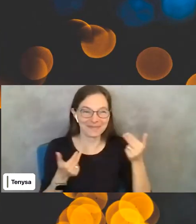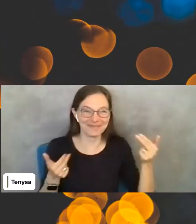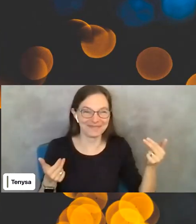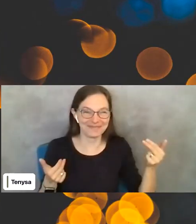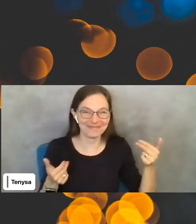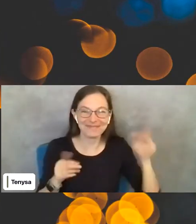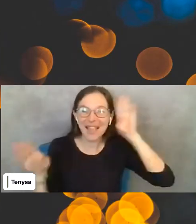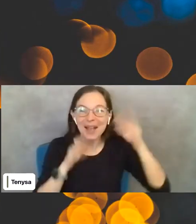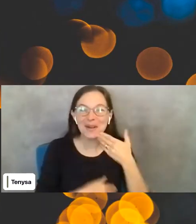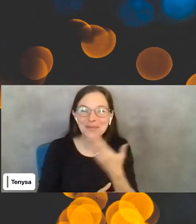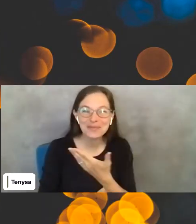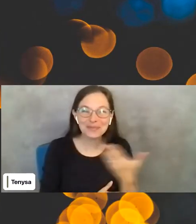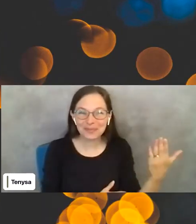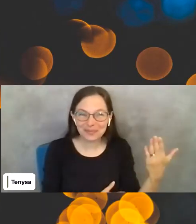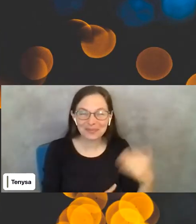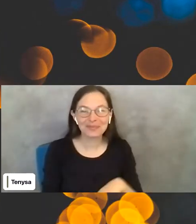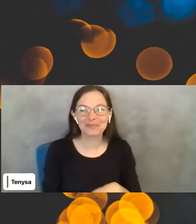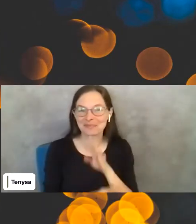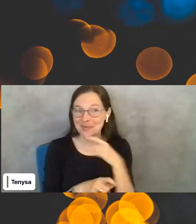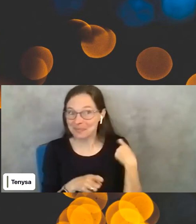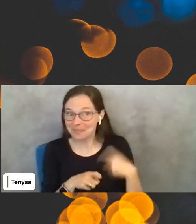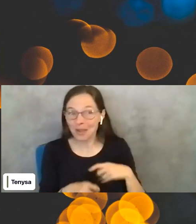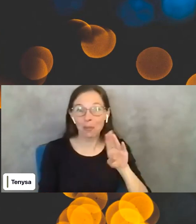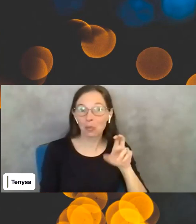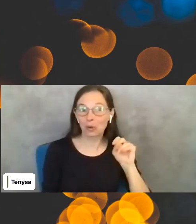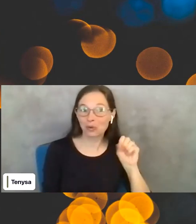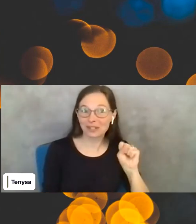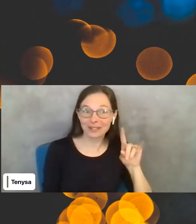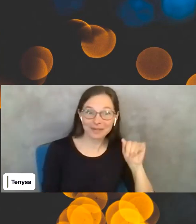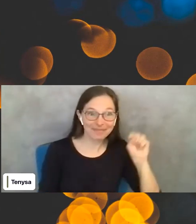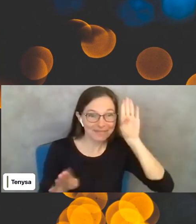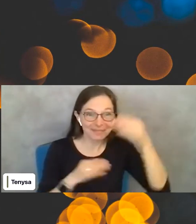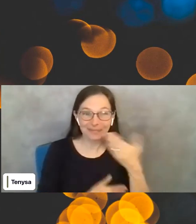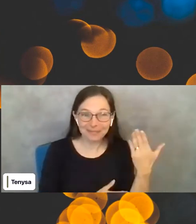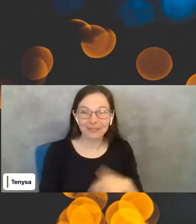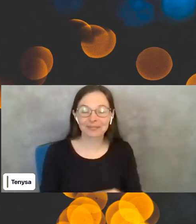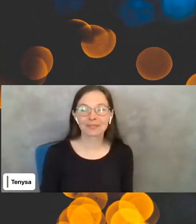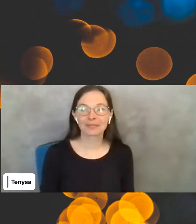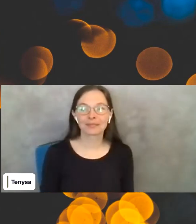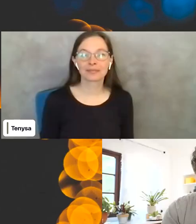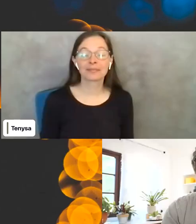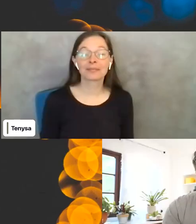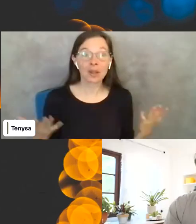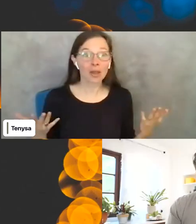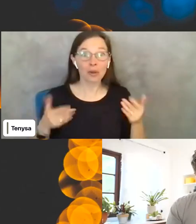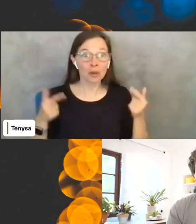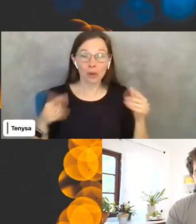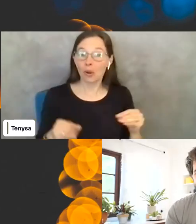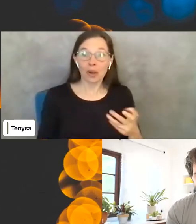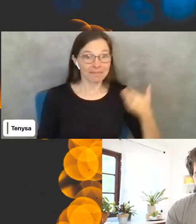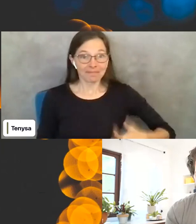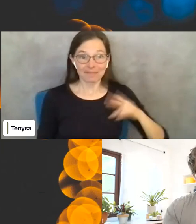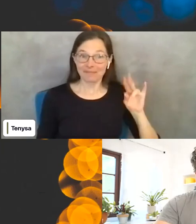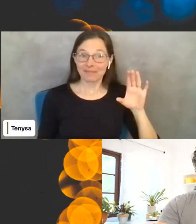Good morning, buenos dias, everybody. Here we go. Well, I'm Vico